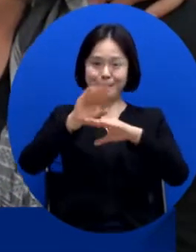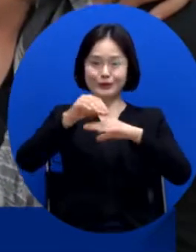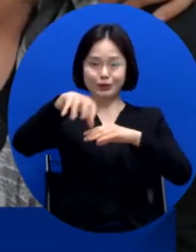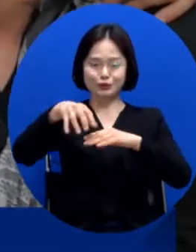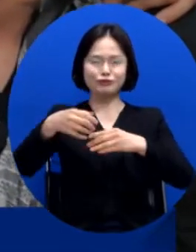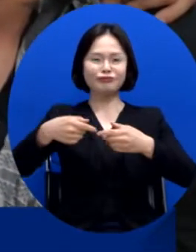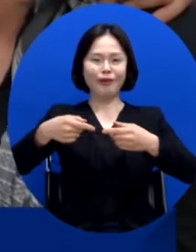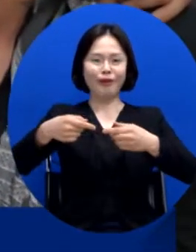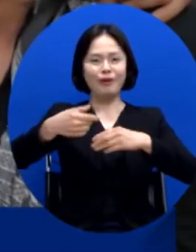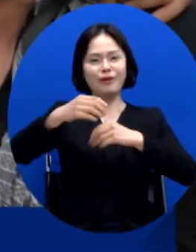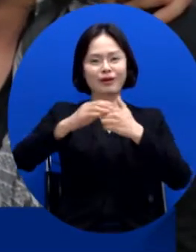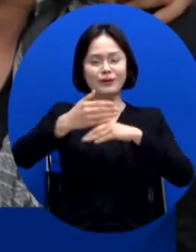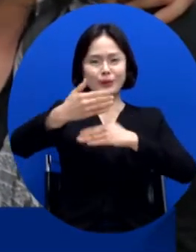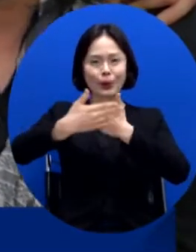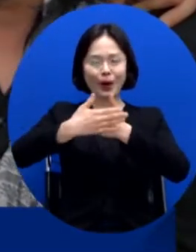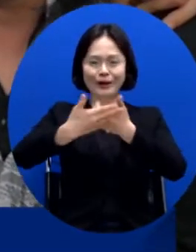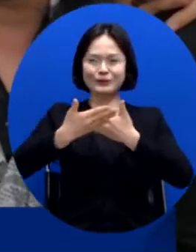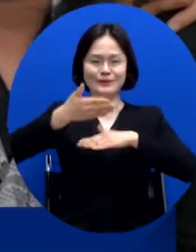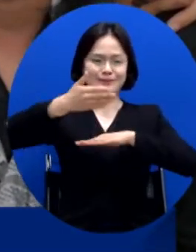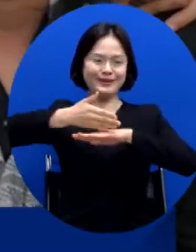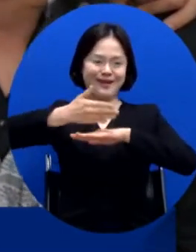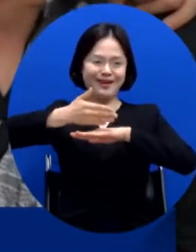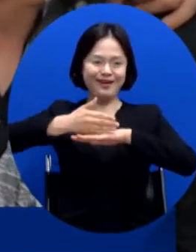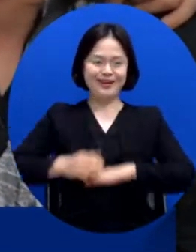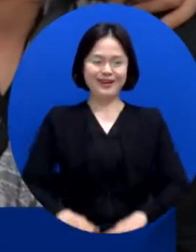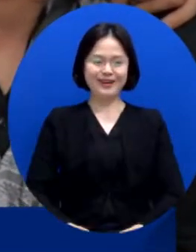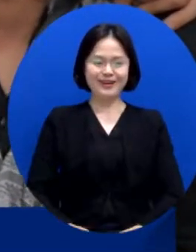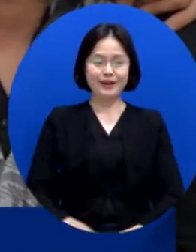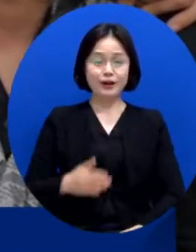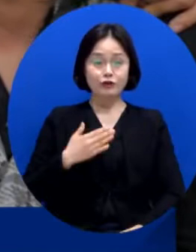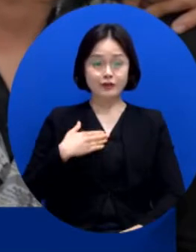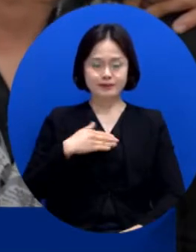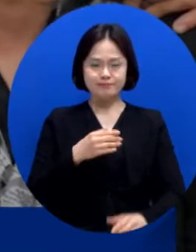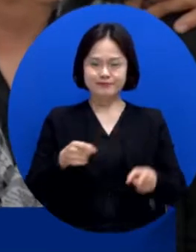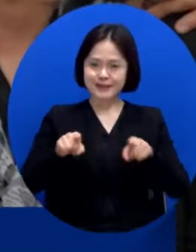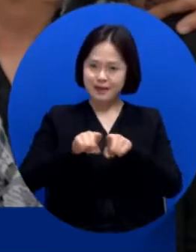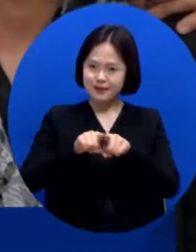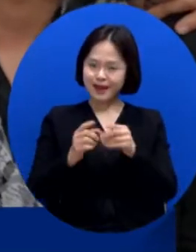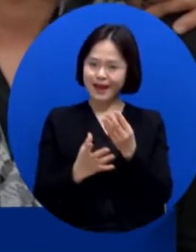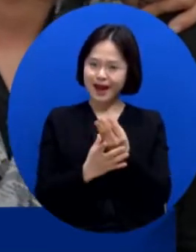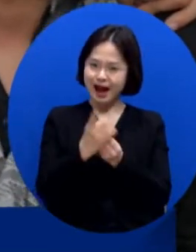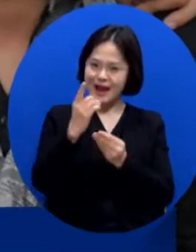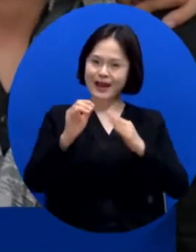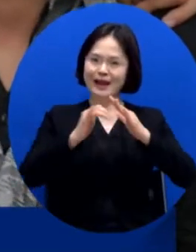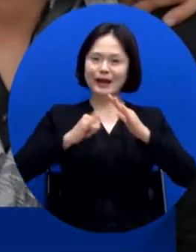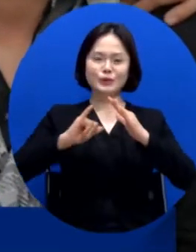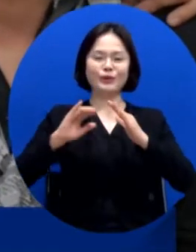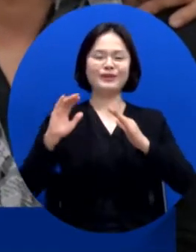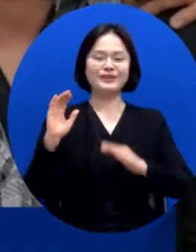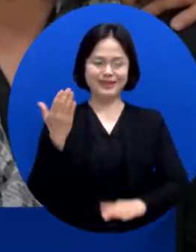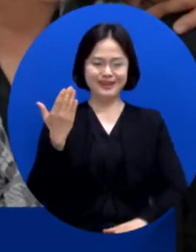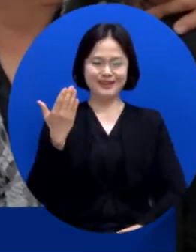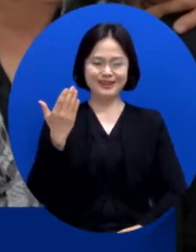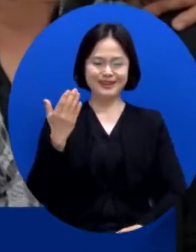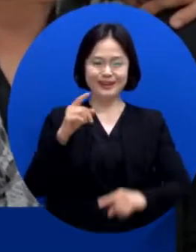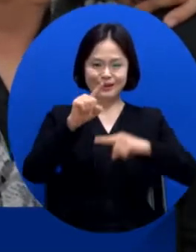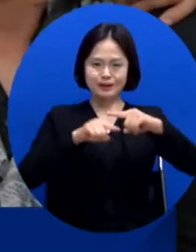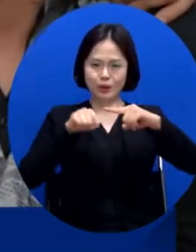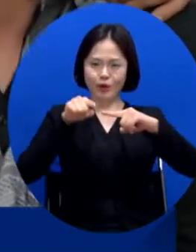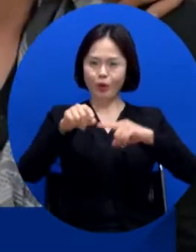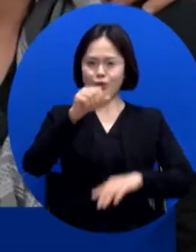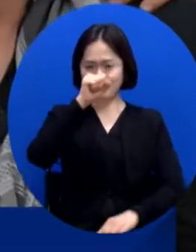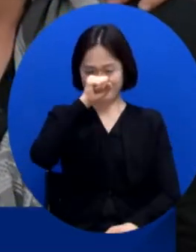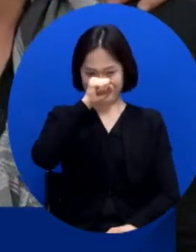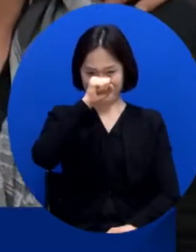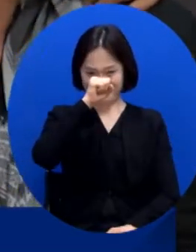lot. And you know, we are also building family, and that's the good thing about this competition. Camaraderie